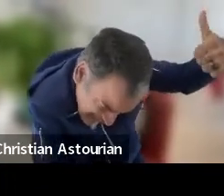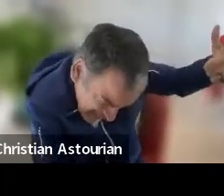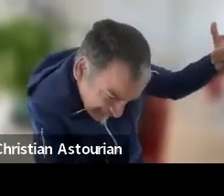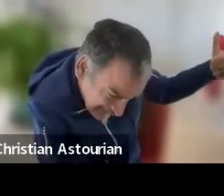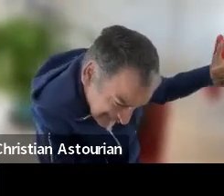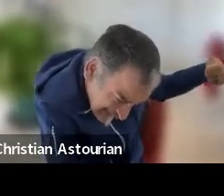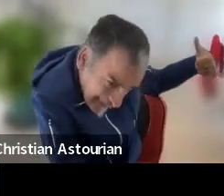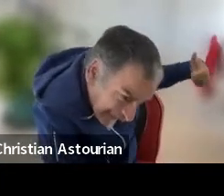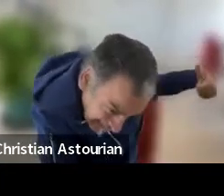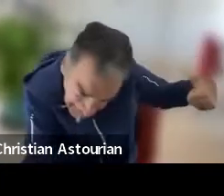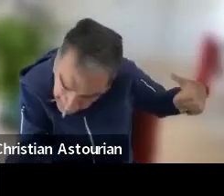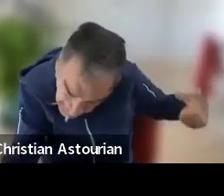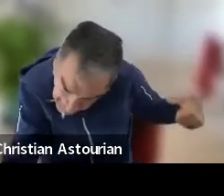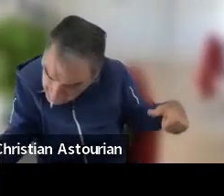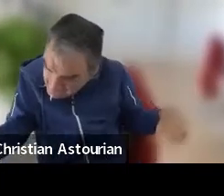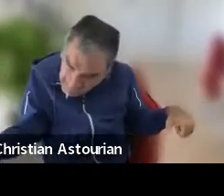Okay.